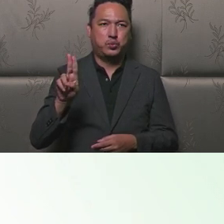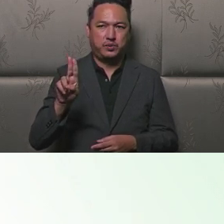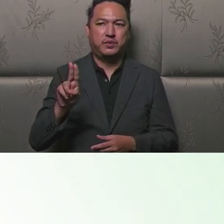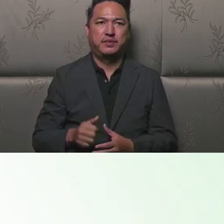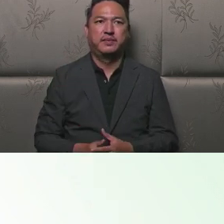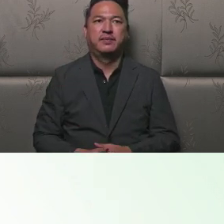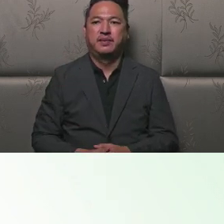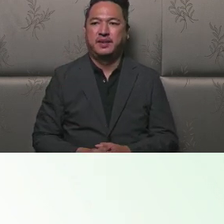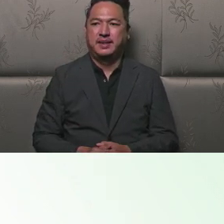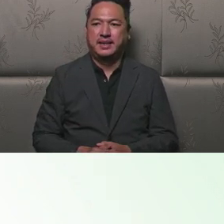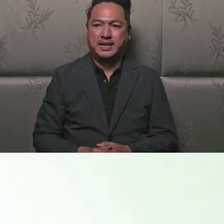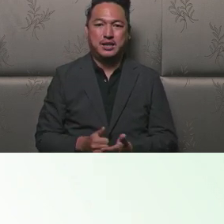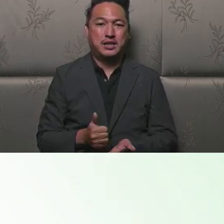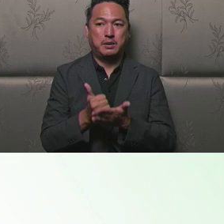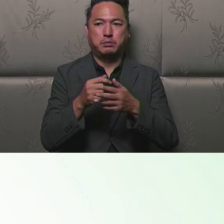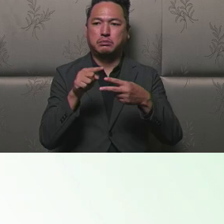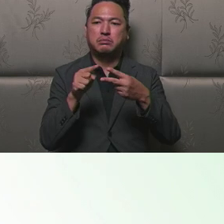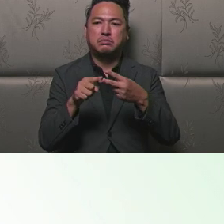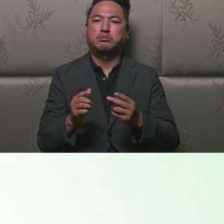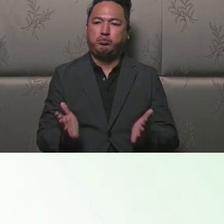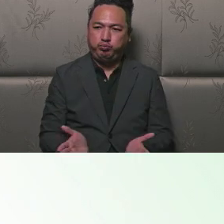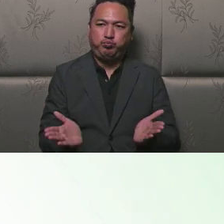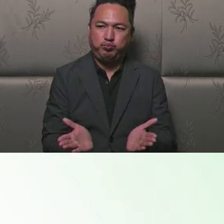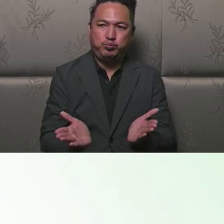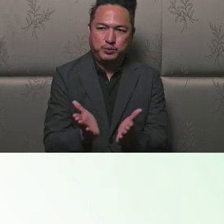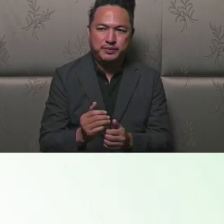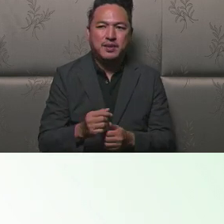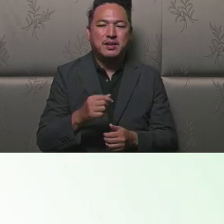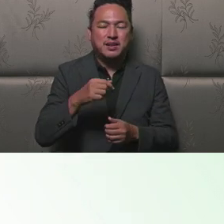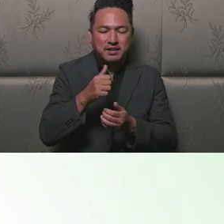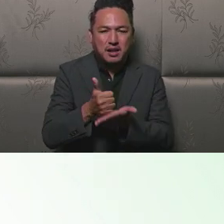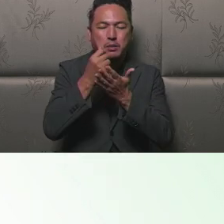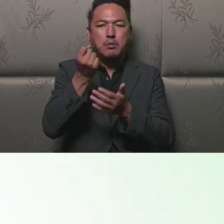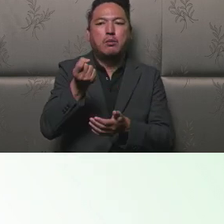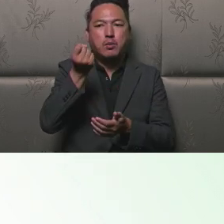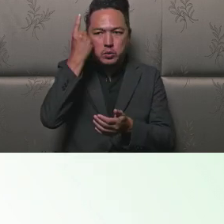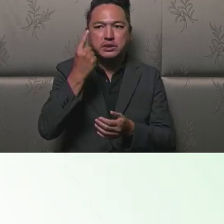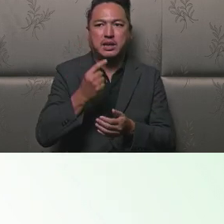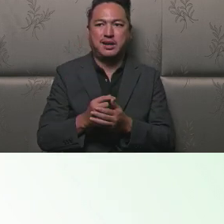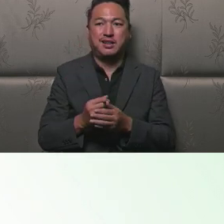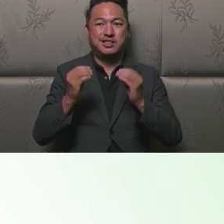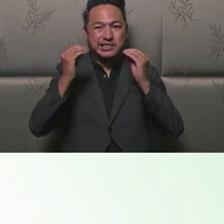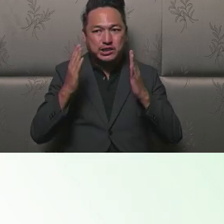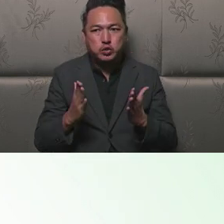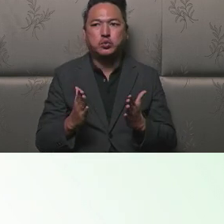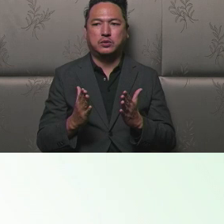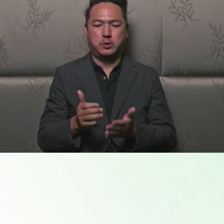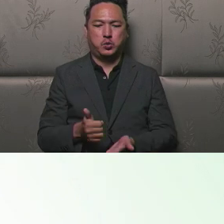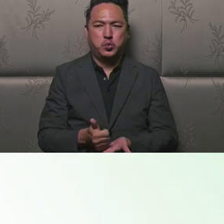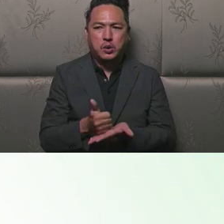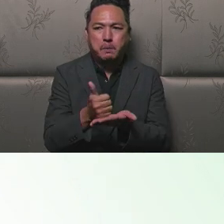century skills, entrepreneurship and innovation, lifelong learning, youth empowerment, and